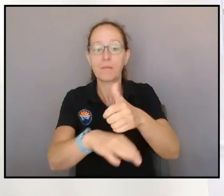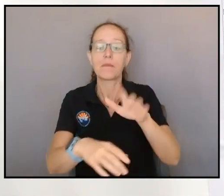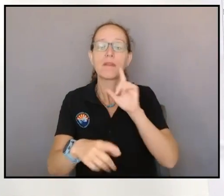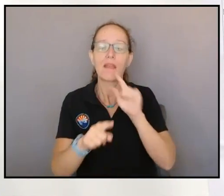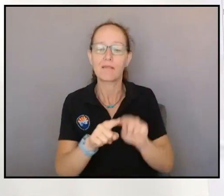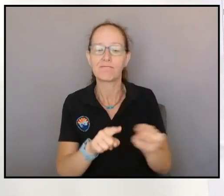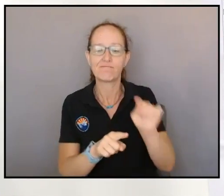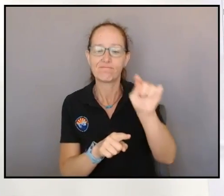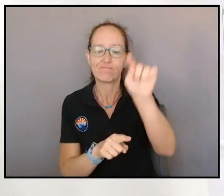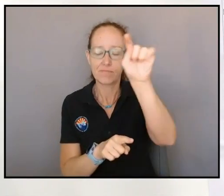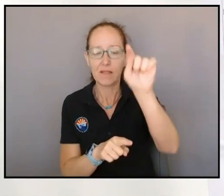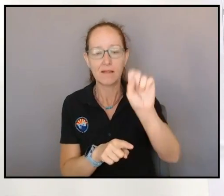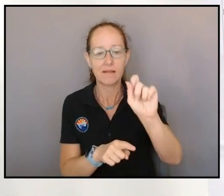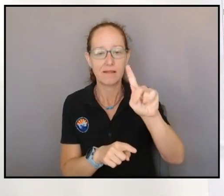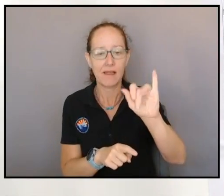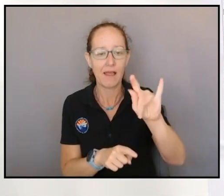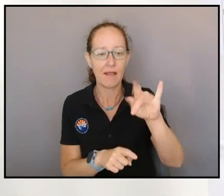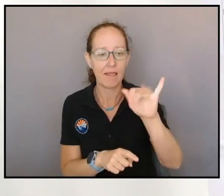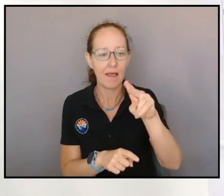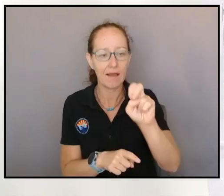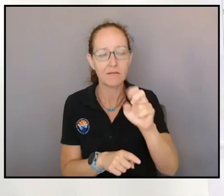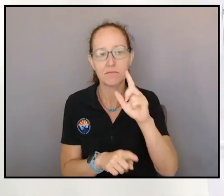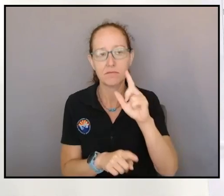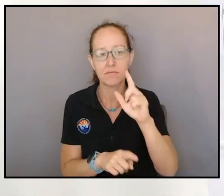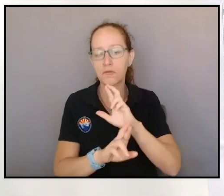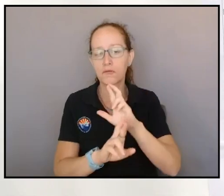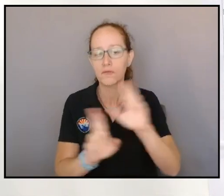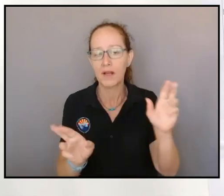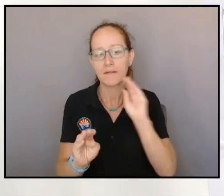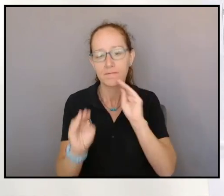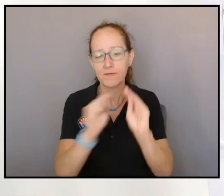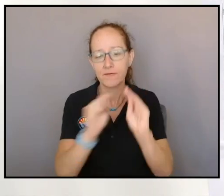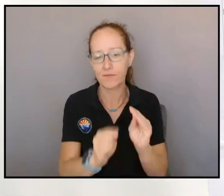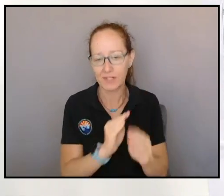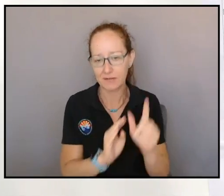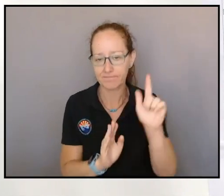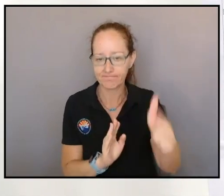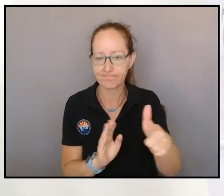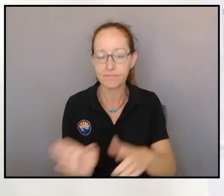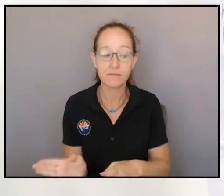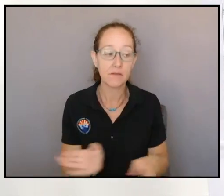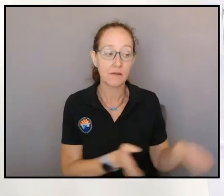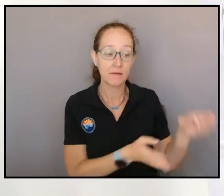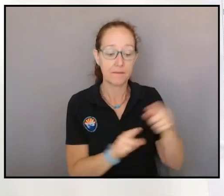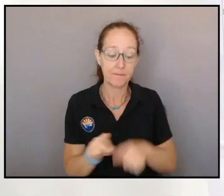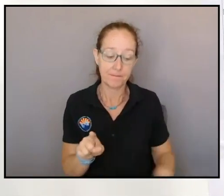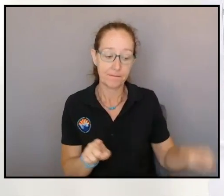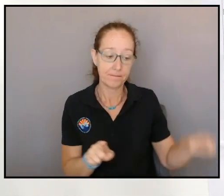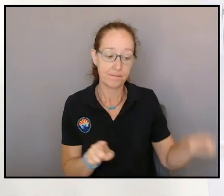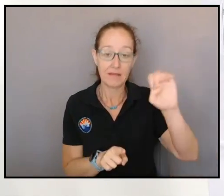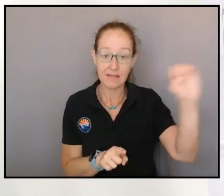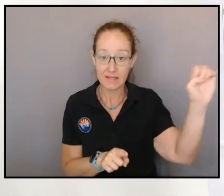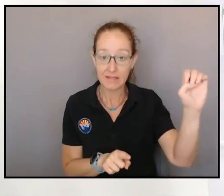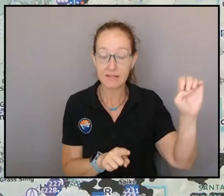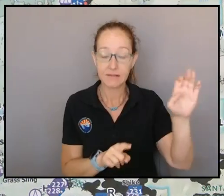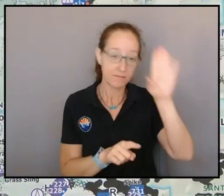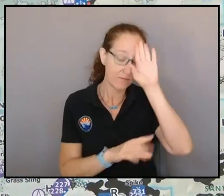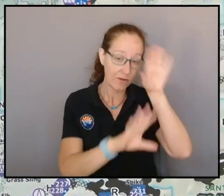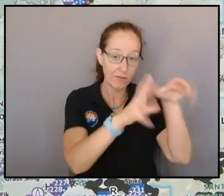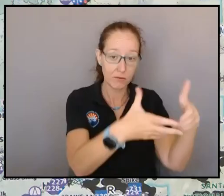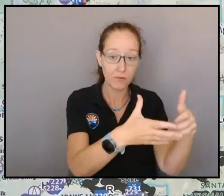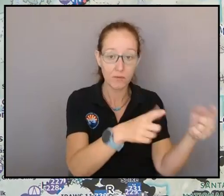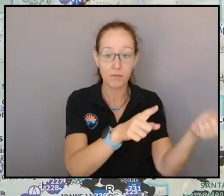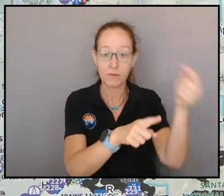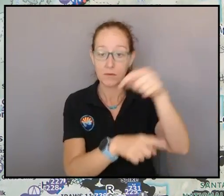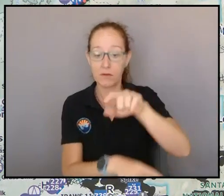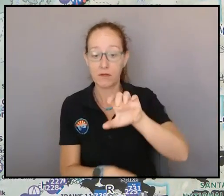Over here on the east side of the fire, we had a group of folks come up and take care of this stuff up in Chavez. They were able to